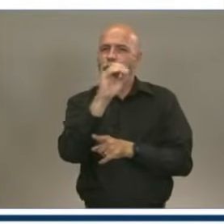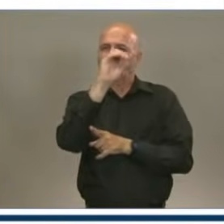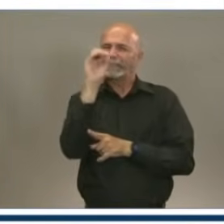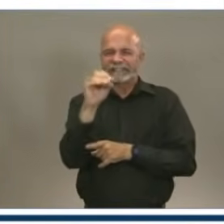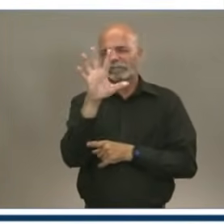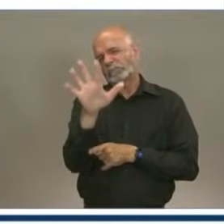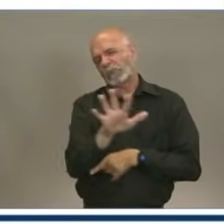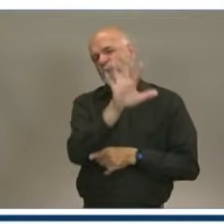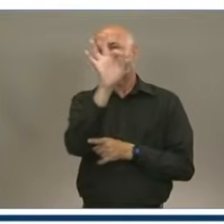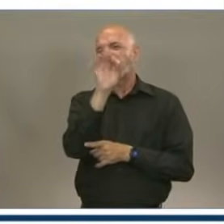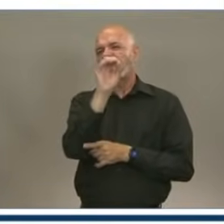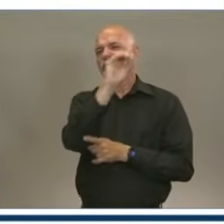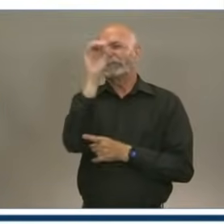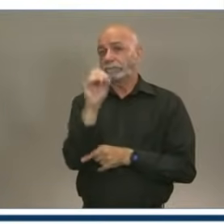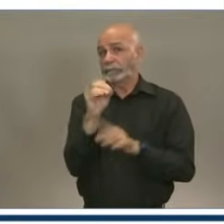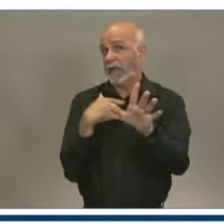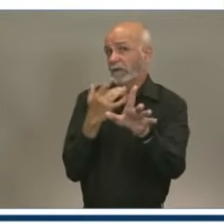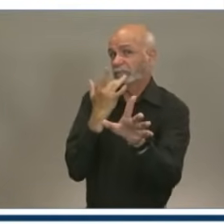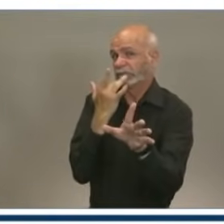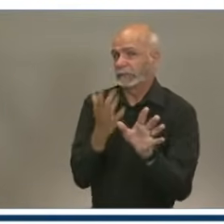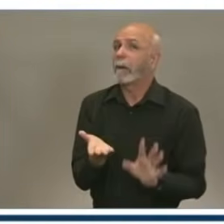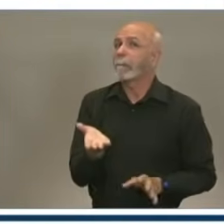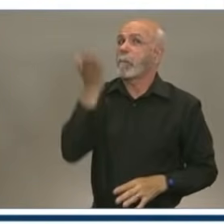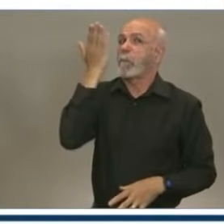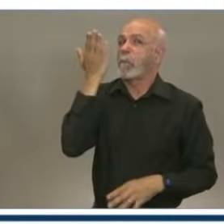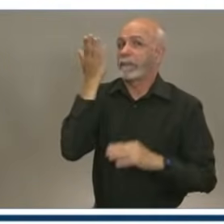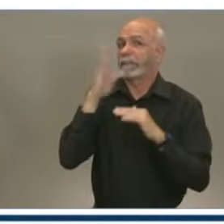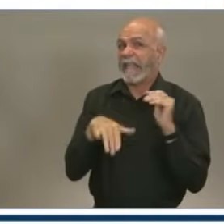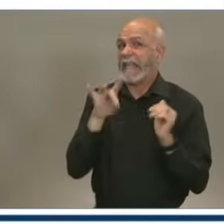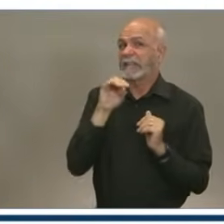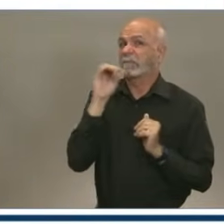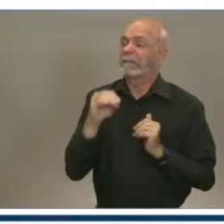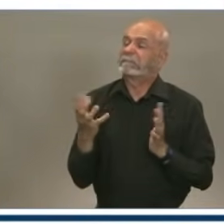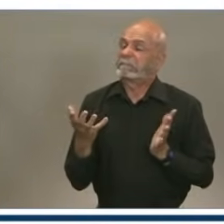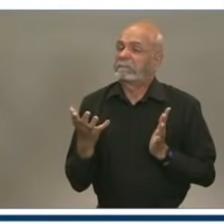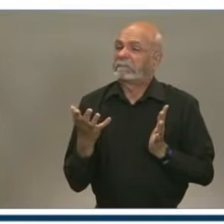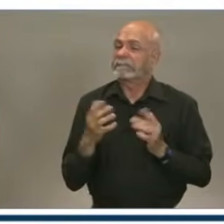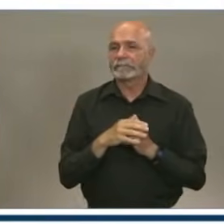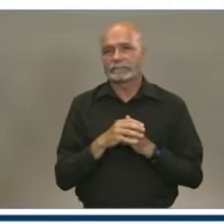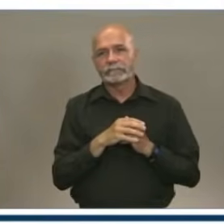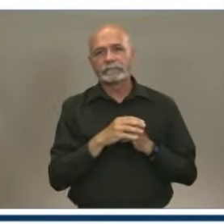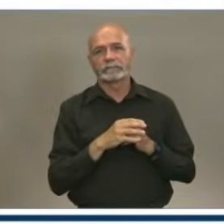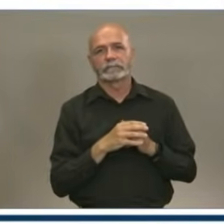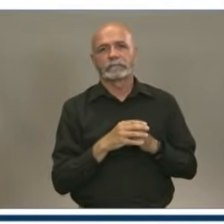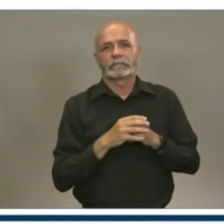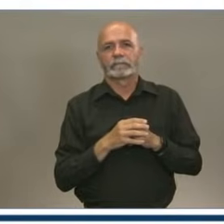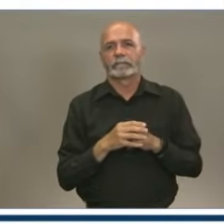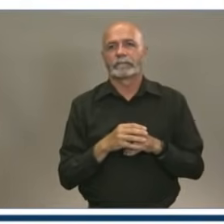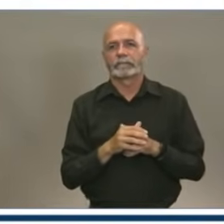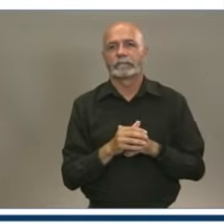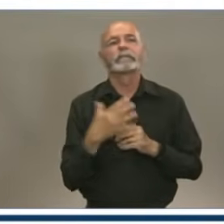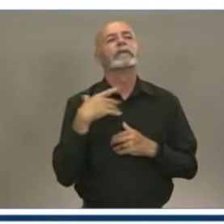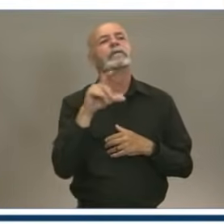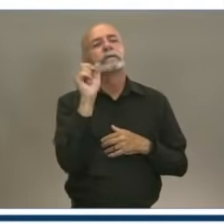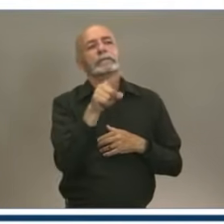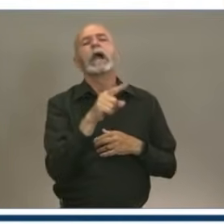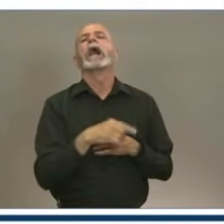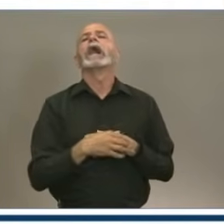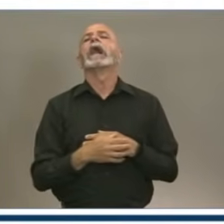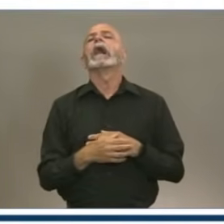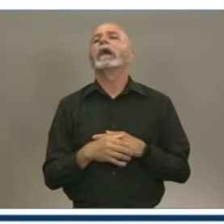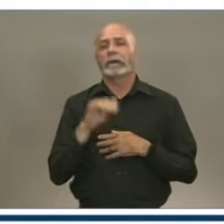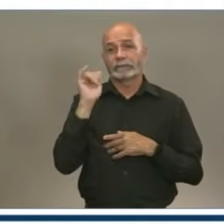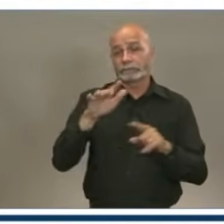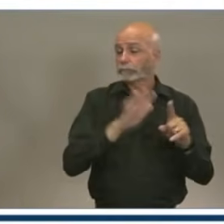to go even higher. Do you have a follow-up, Michael? Yes. Nonetheless, the pace across Canada